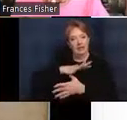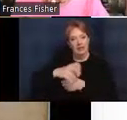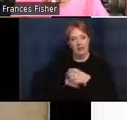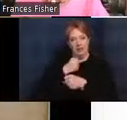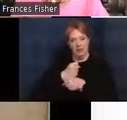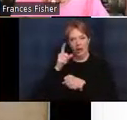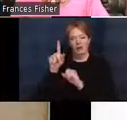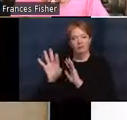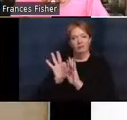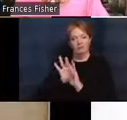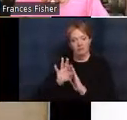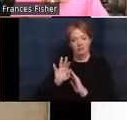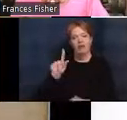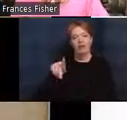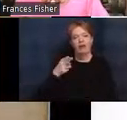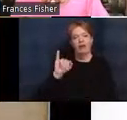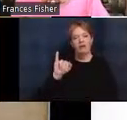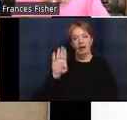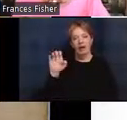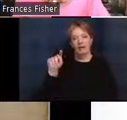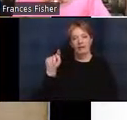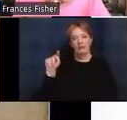graduated magna cum laude in